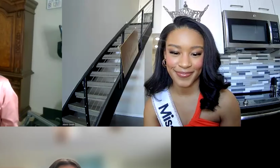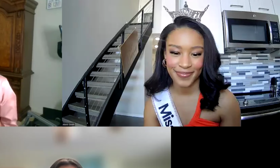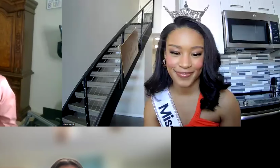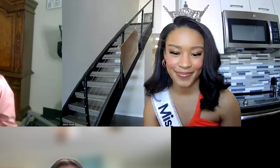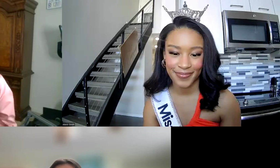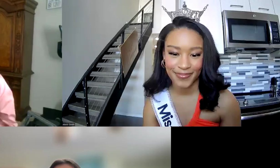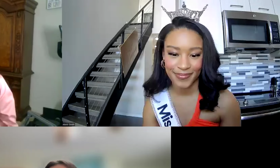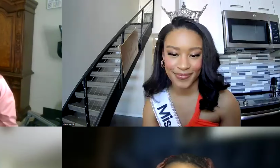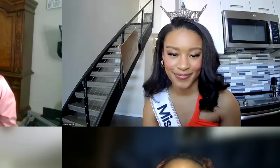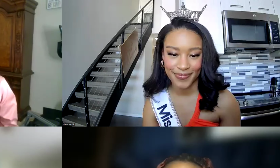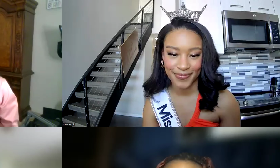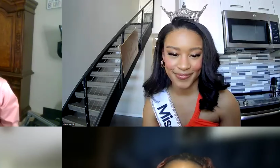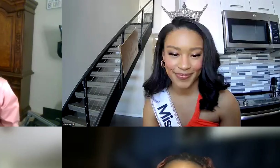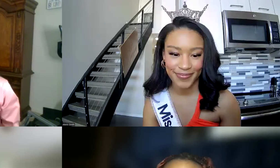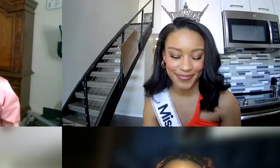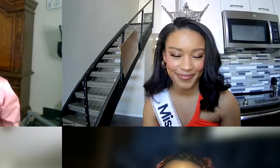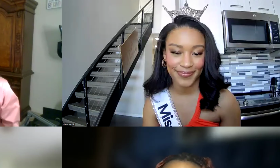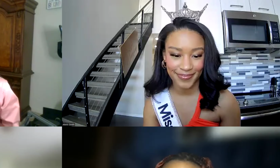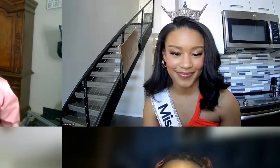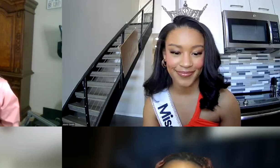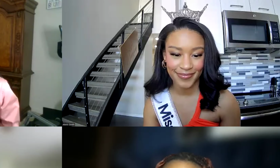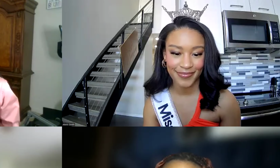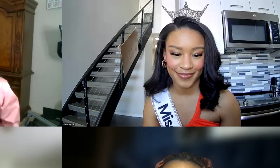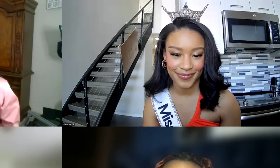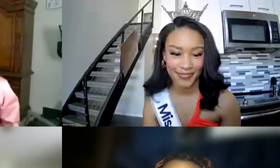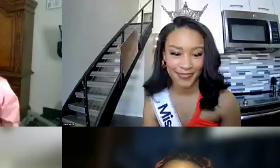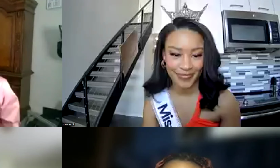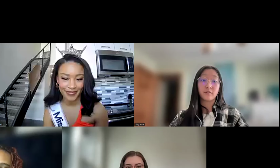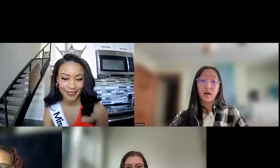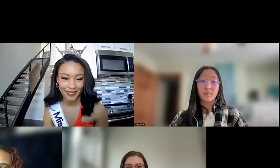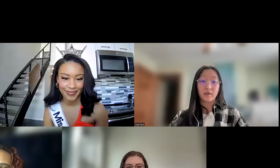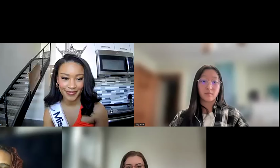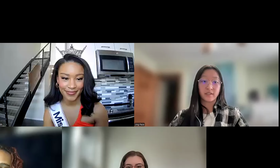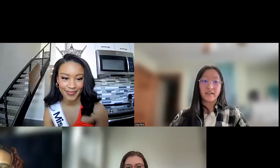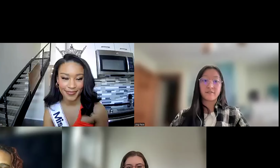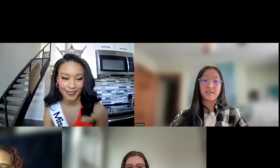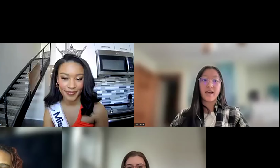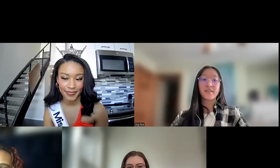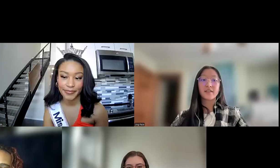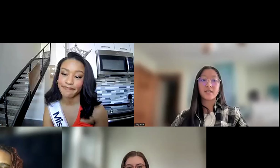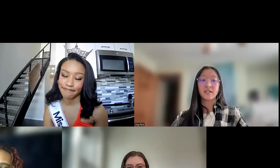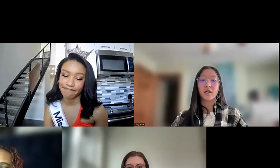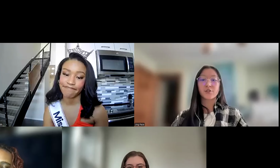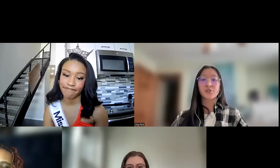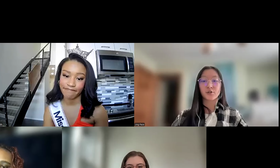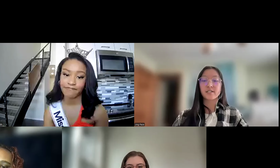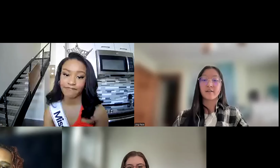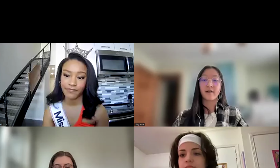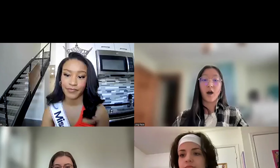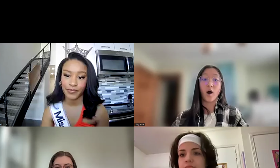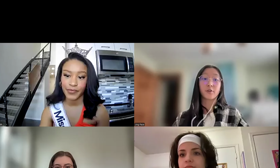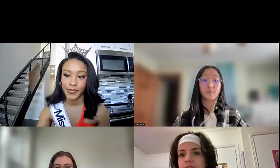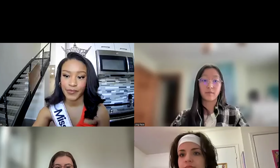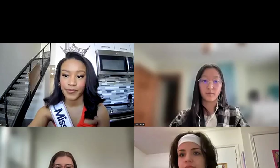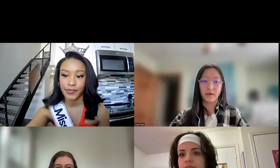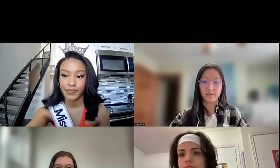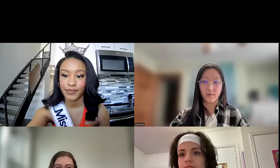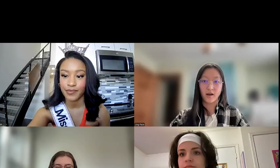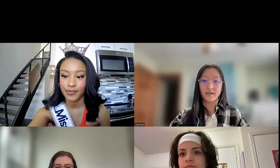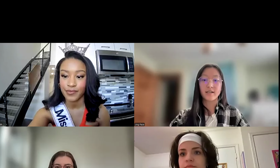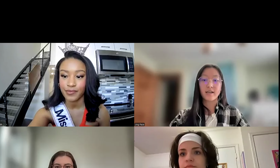about experiencing or witnessing dating abuse, include the fear of not being believed and then the uncertainty of how other people